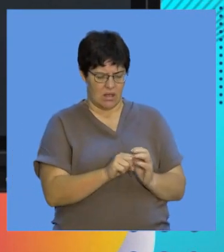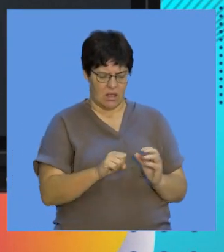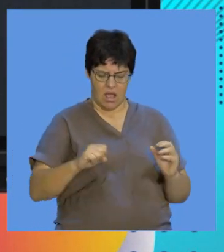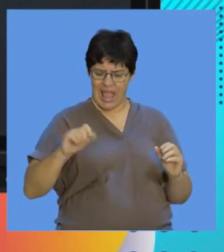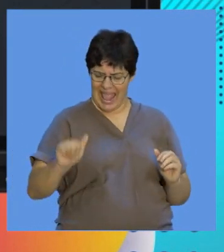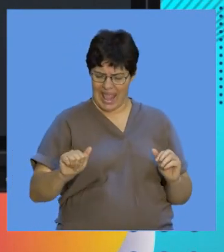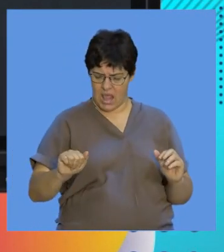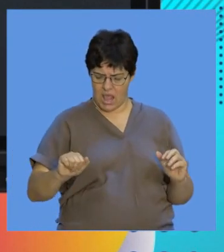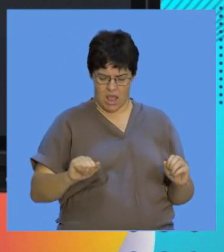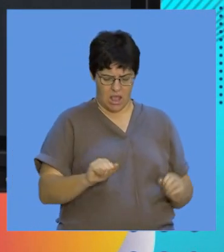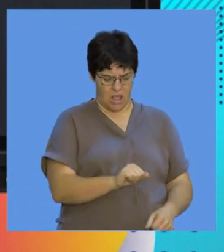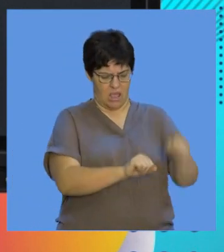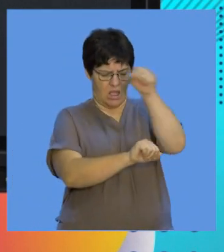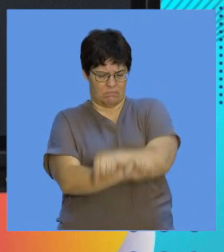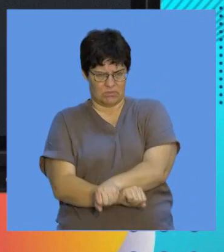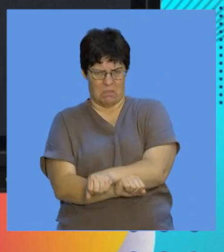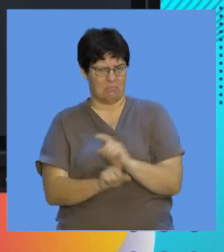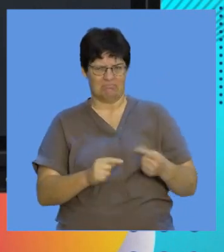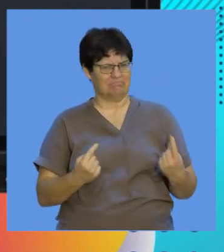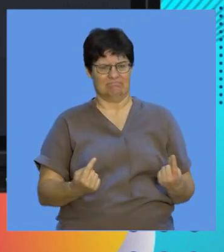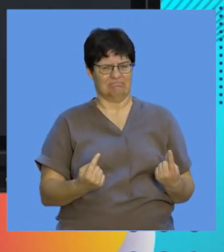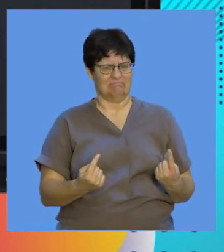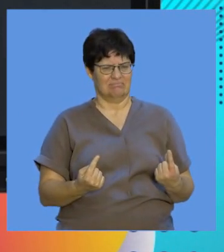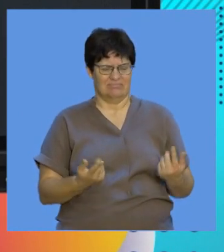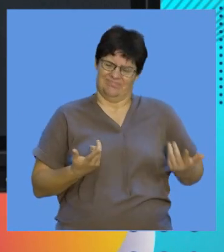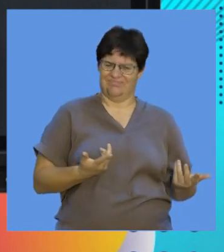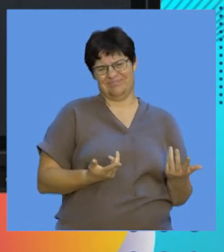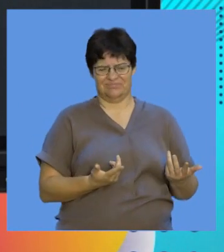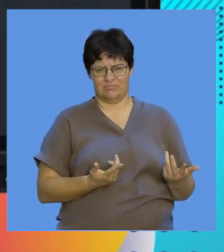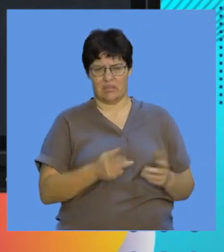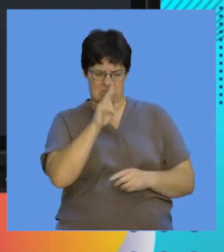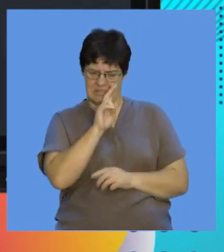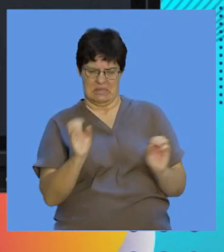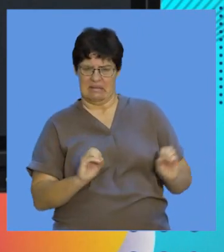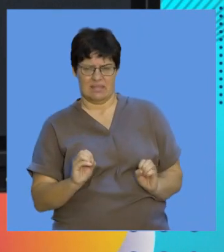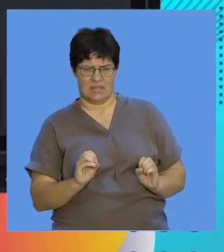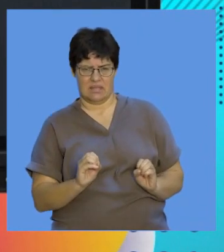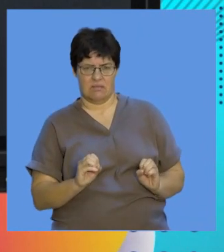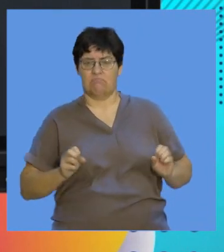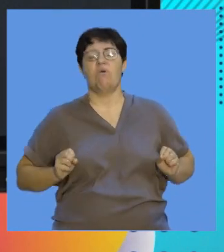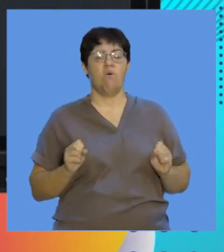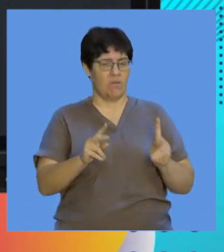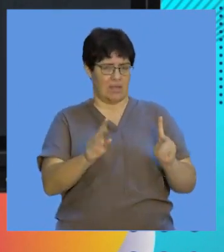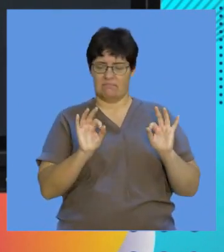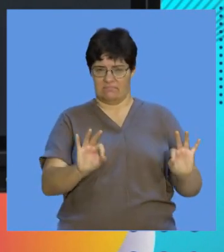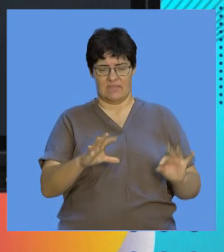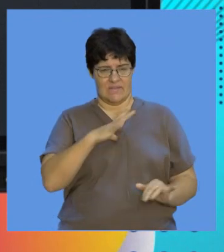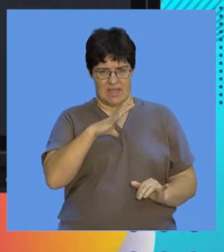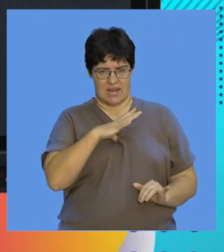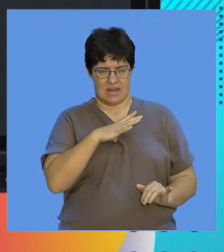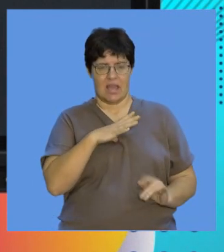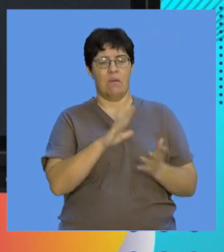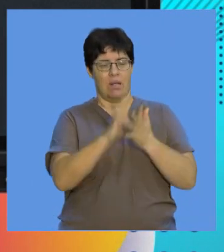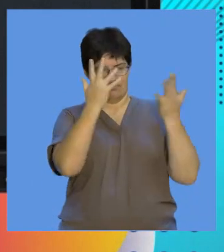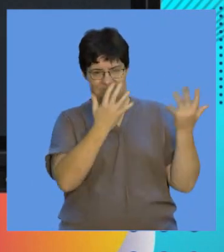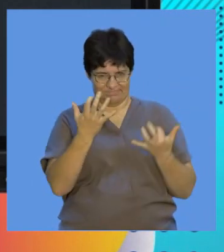A. Not going to happen. If you don't see that, it's okay. It'll work itself